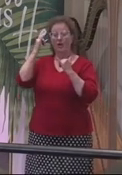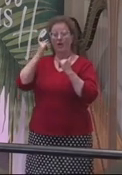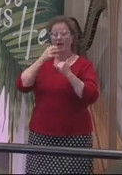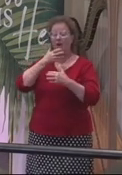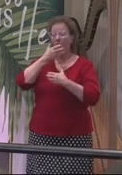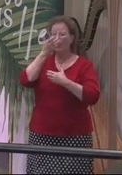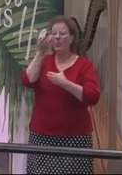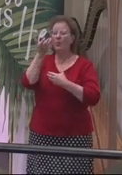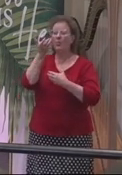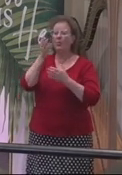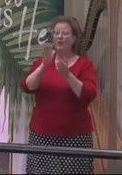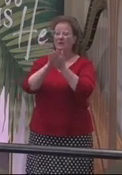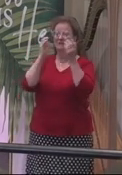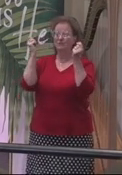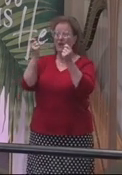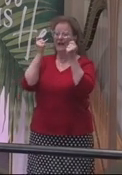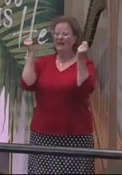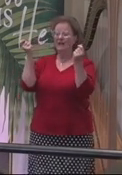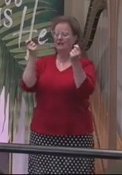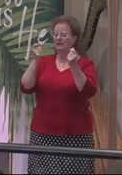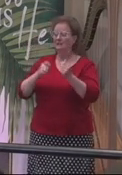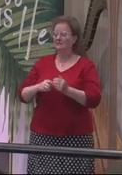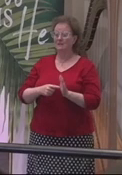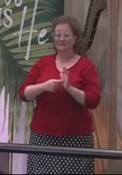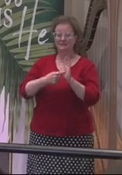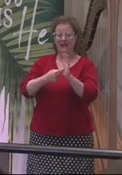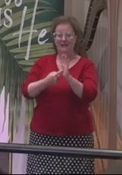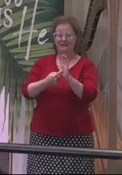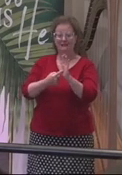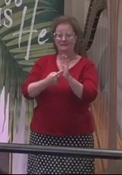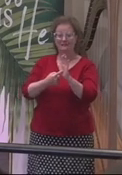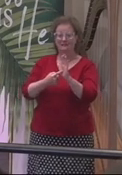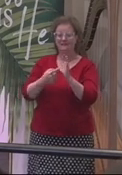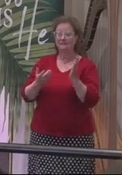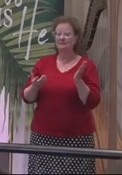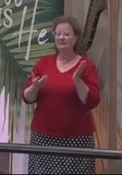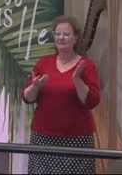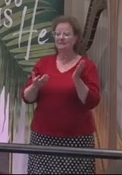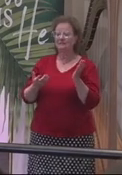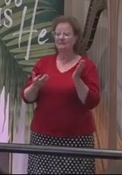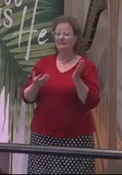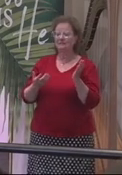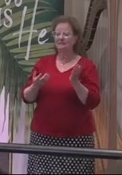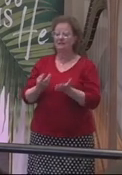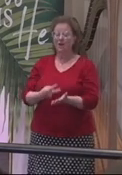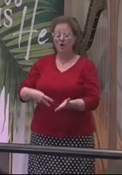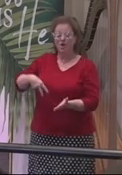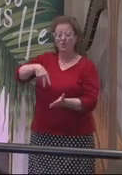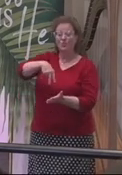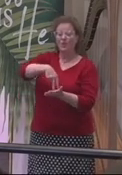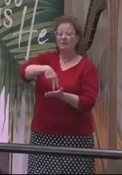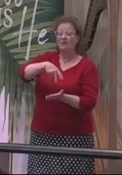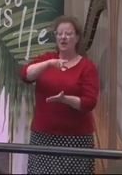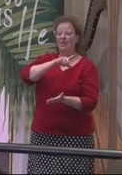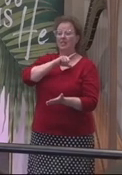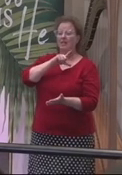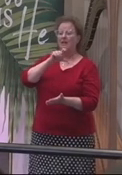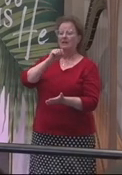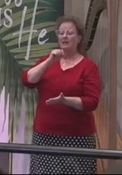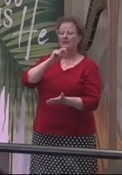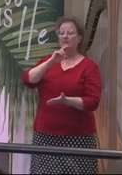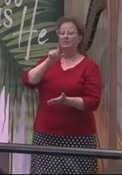out, Hosanna. Now, this sign was the raising of Lazarus from the